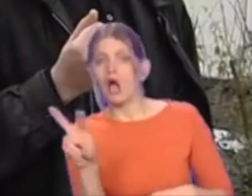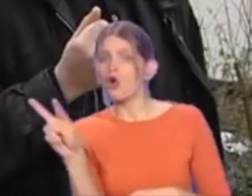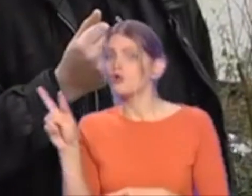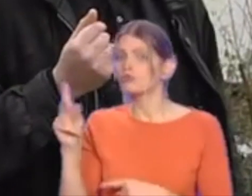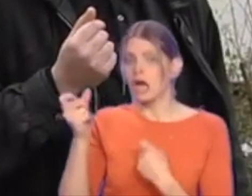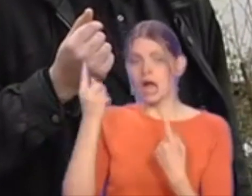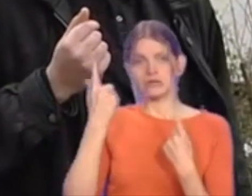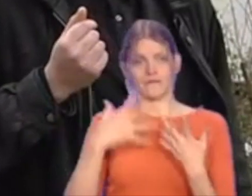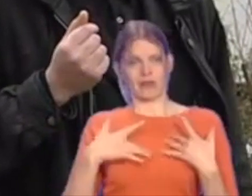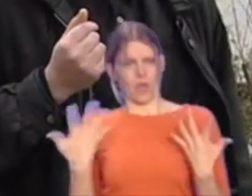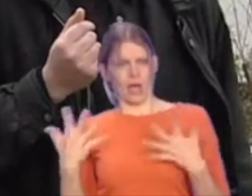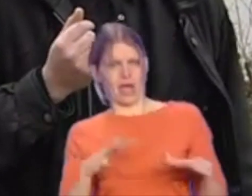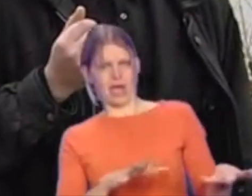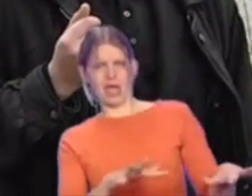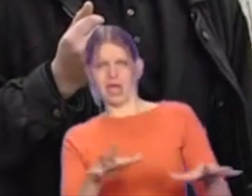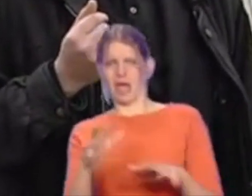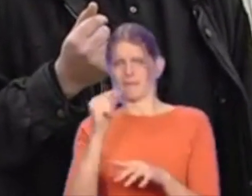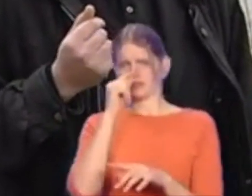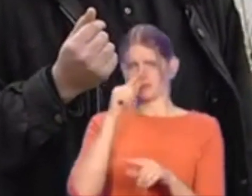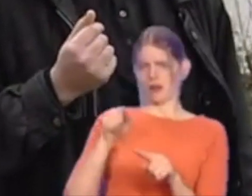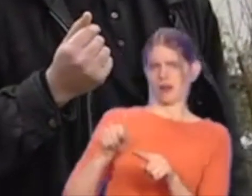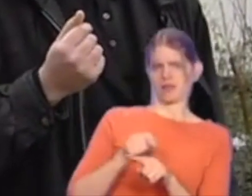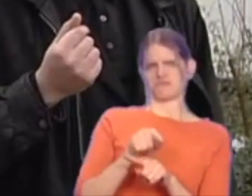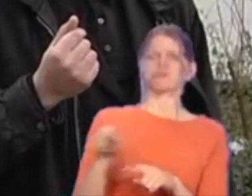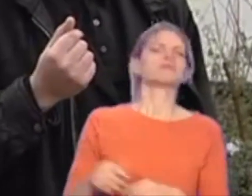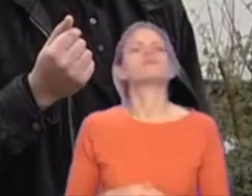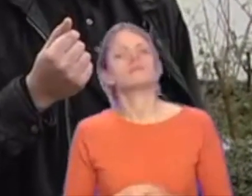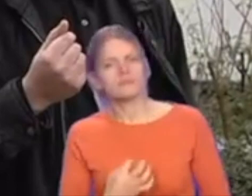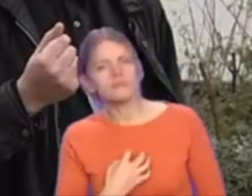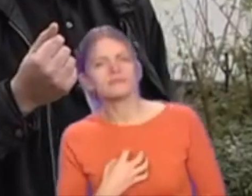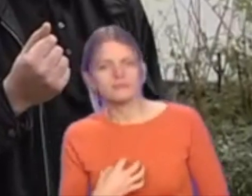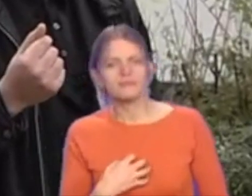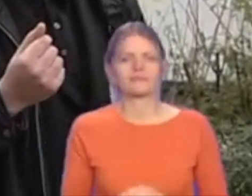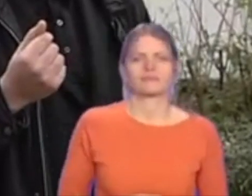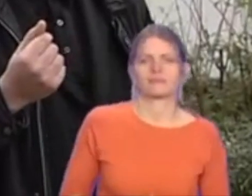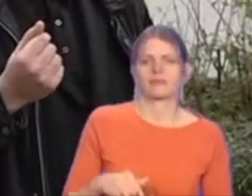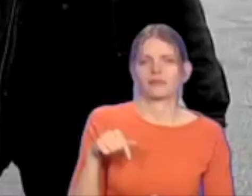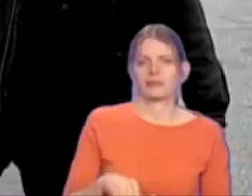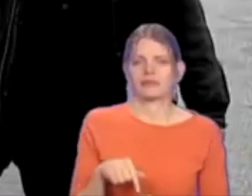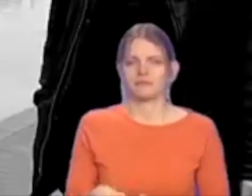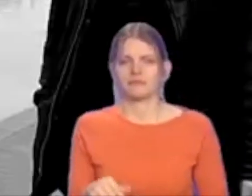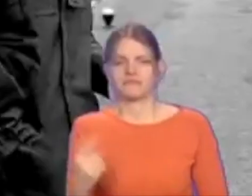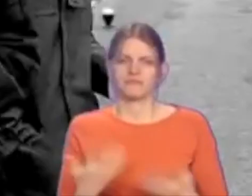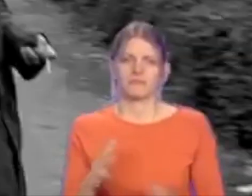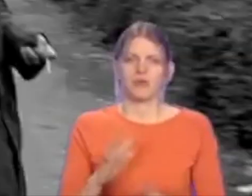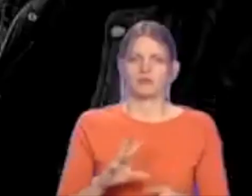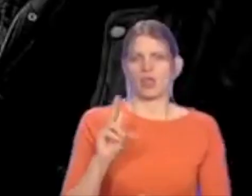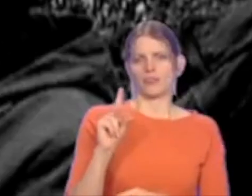got some sort of idea of where your pickup's going to be. Right. So what you're going to be doing is probably counting about 30 paces from here.